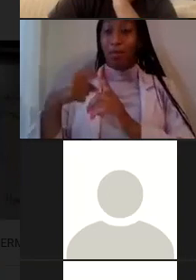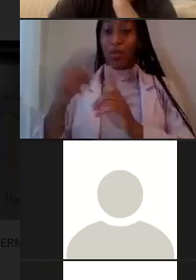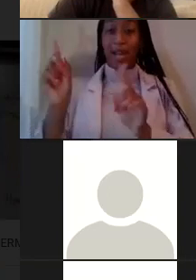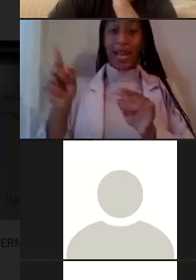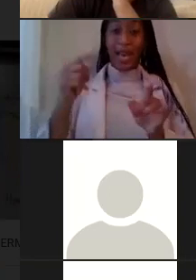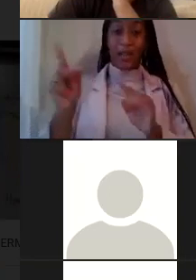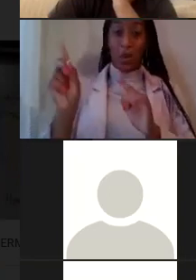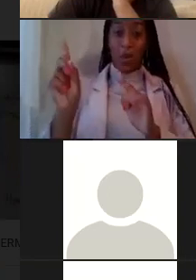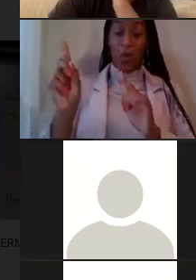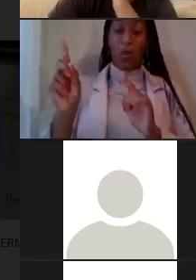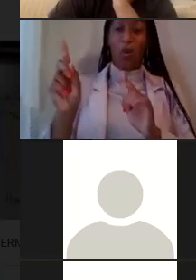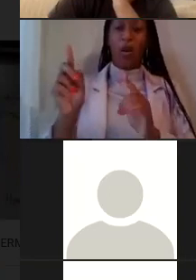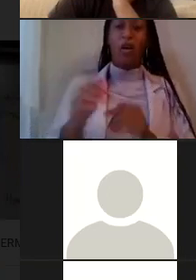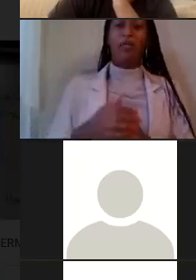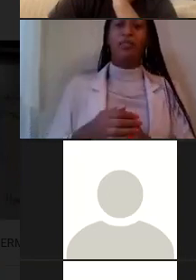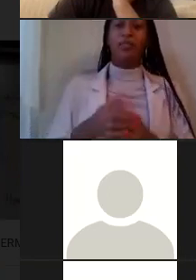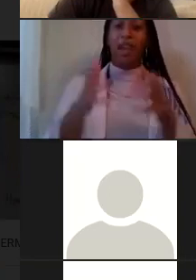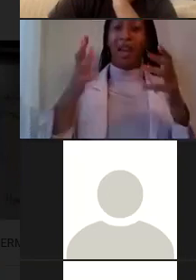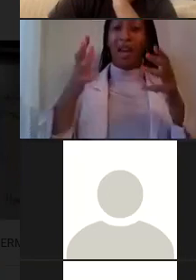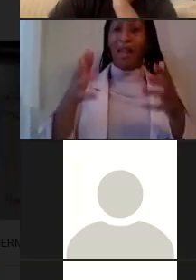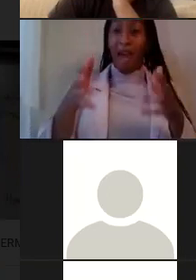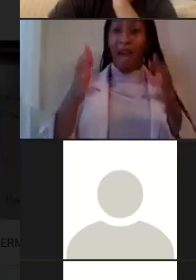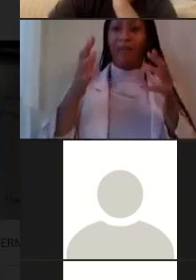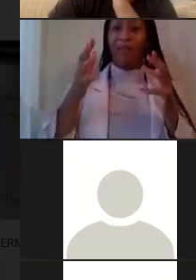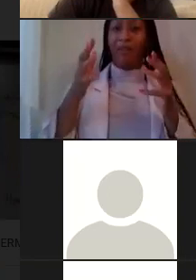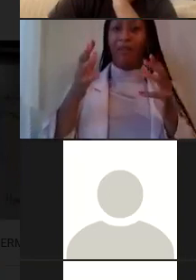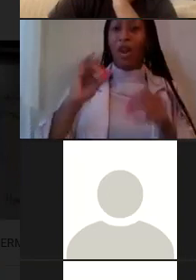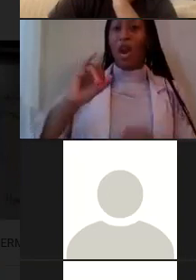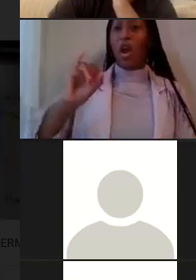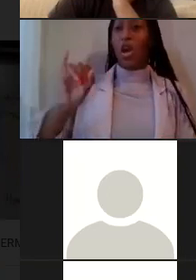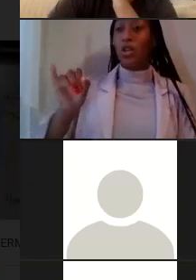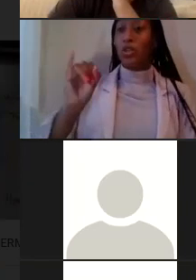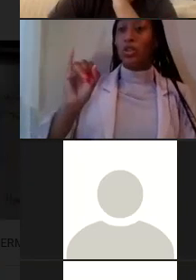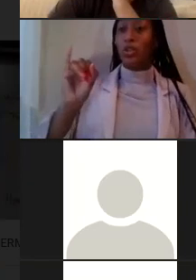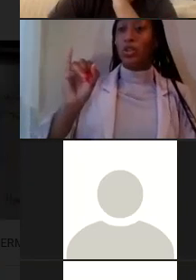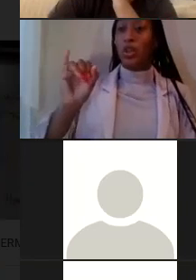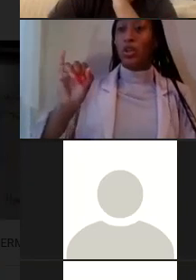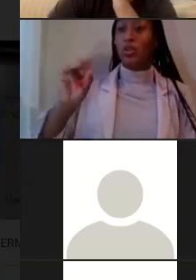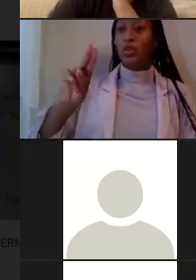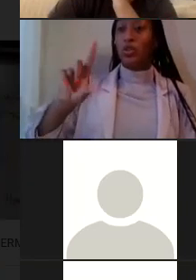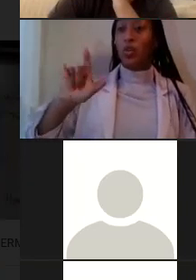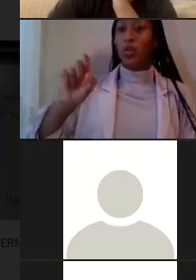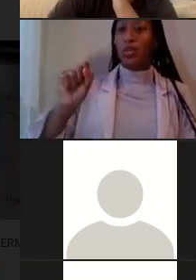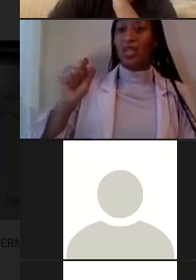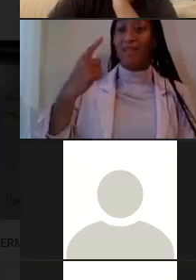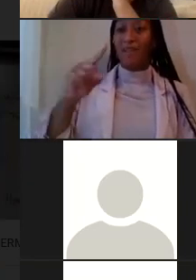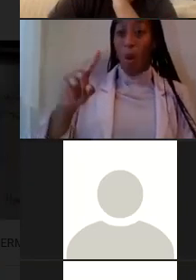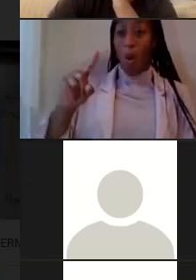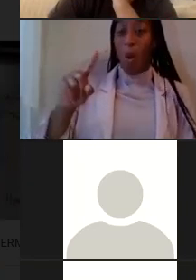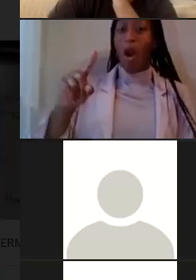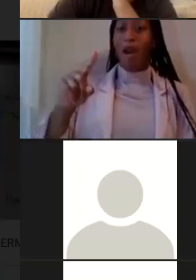And so I will be left with joules as my unit, which is the unit for